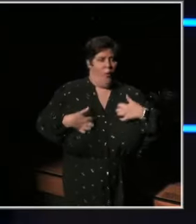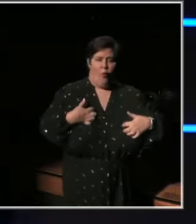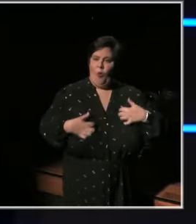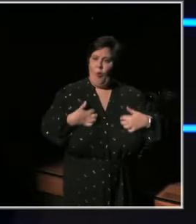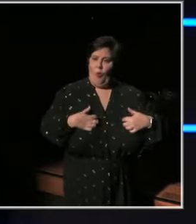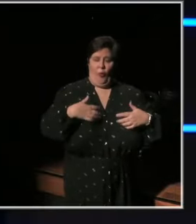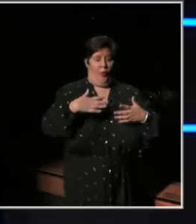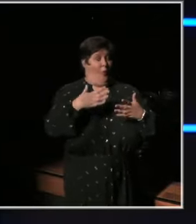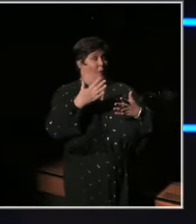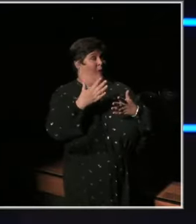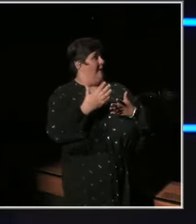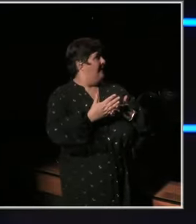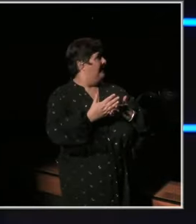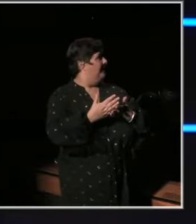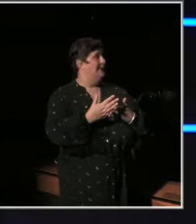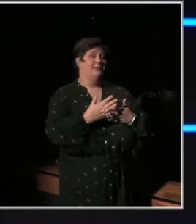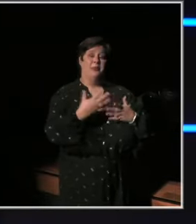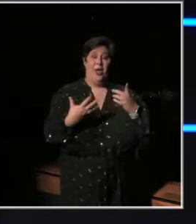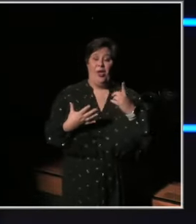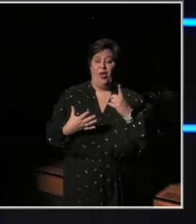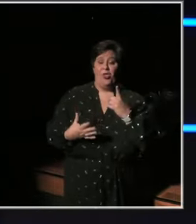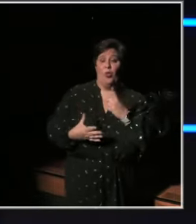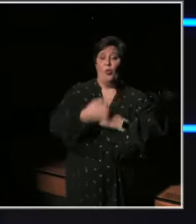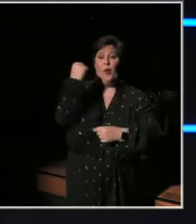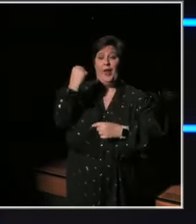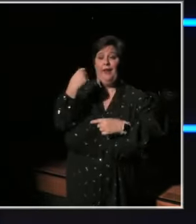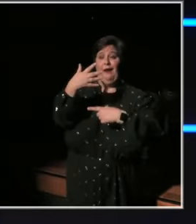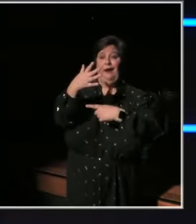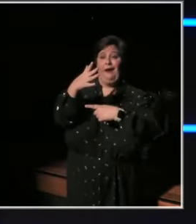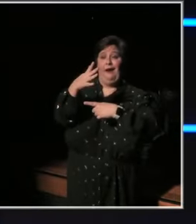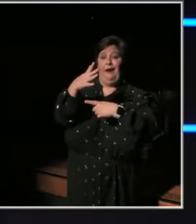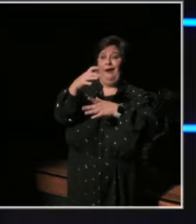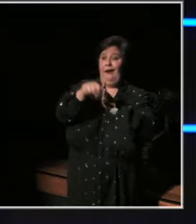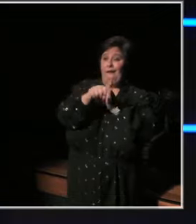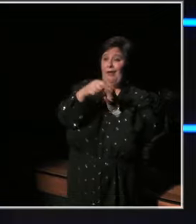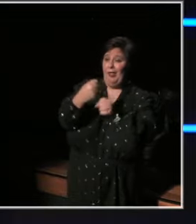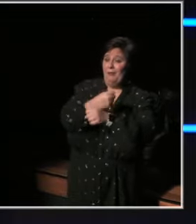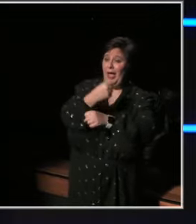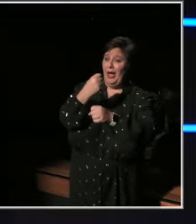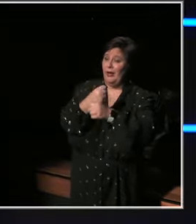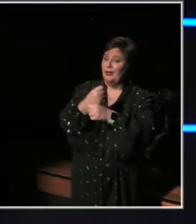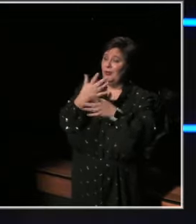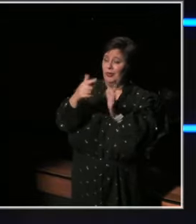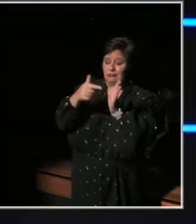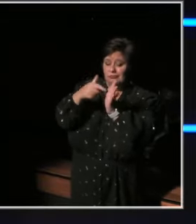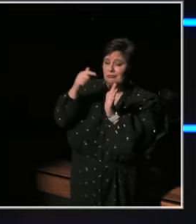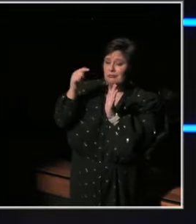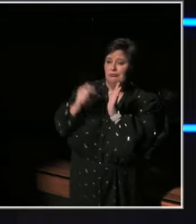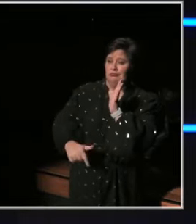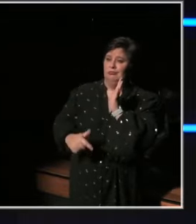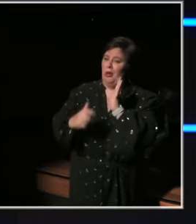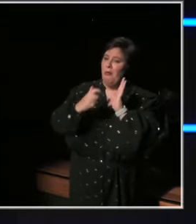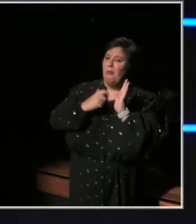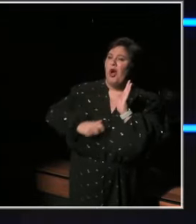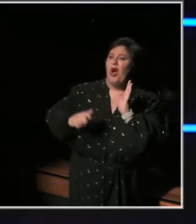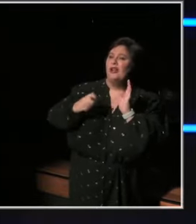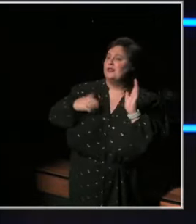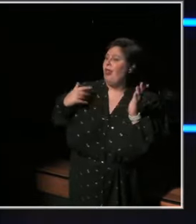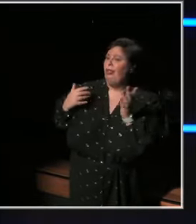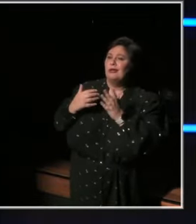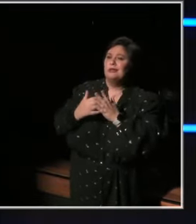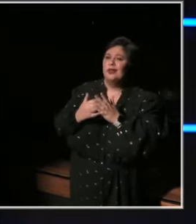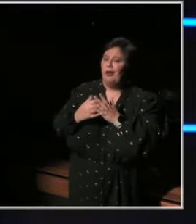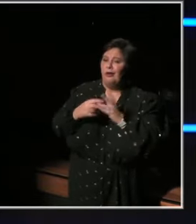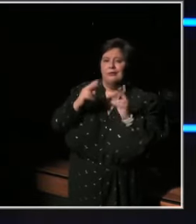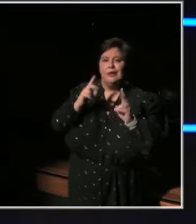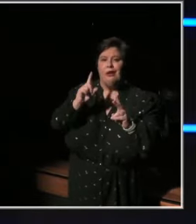so exciting. But the winning filmmakers took the viewers on a deeply personal journey, witnessing the